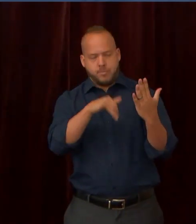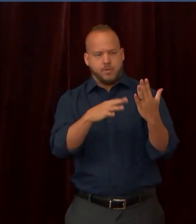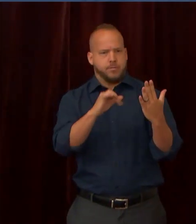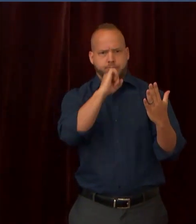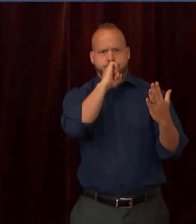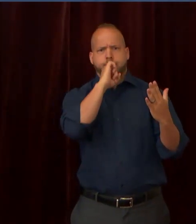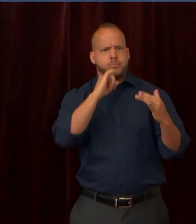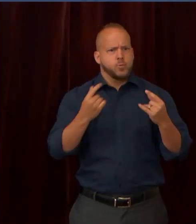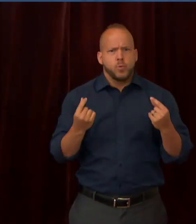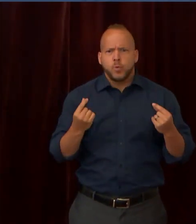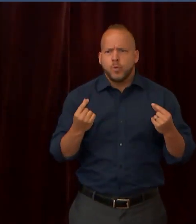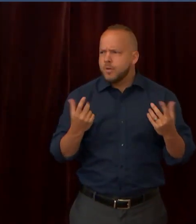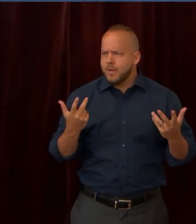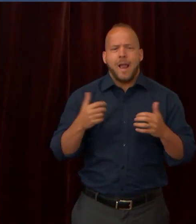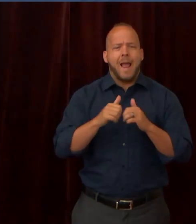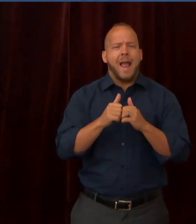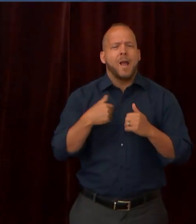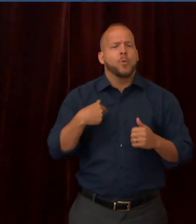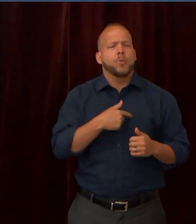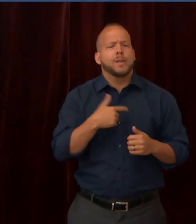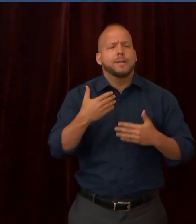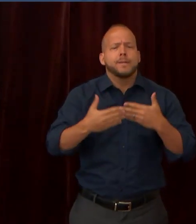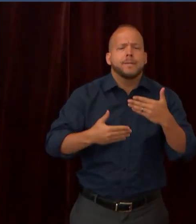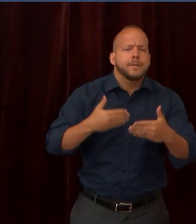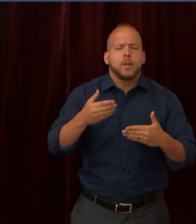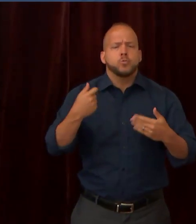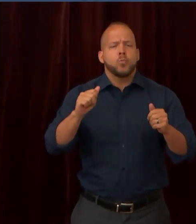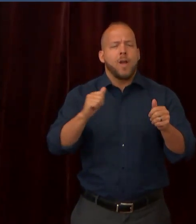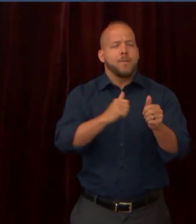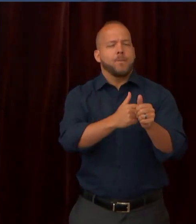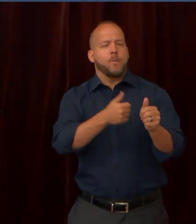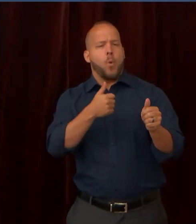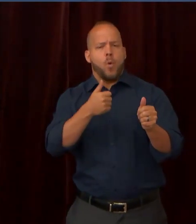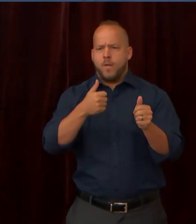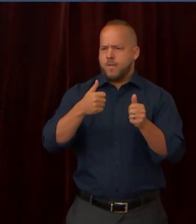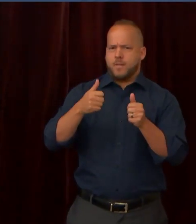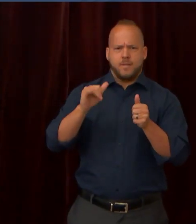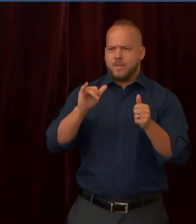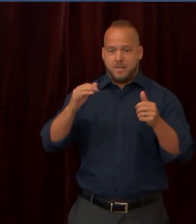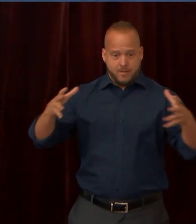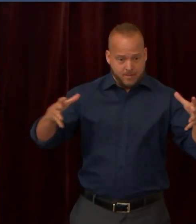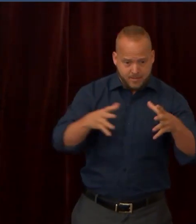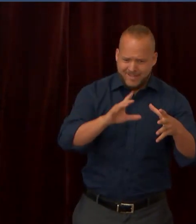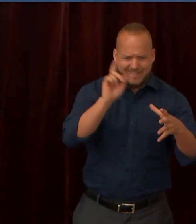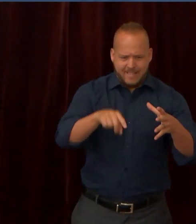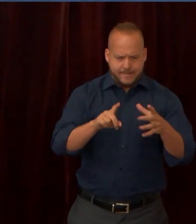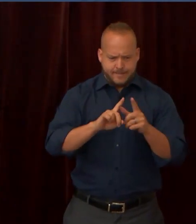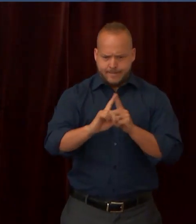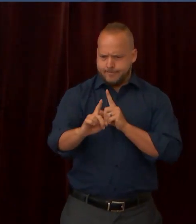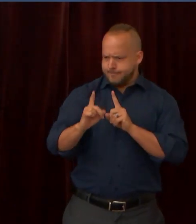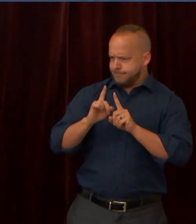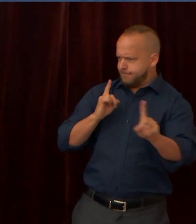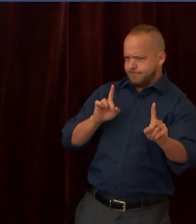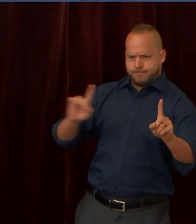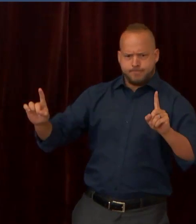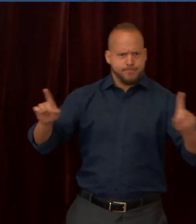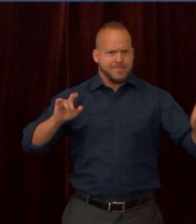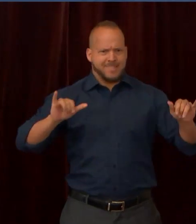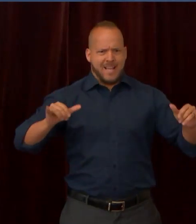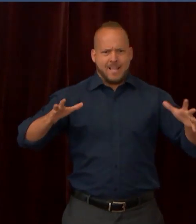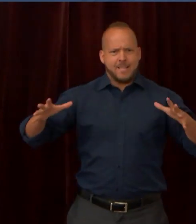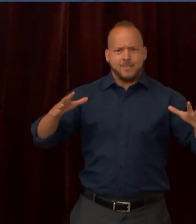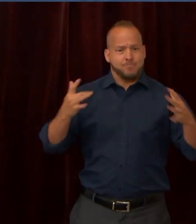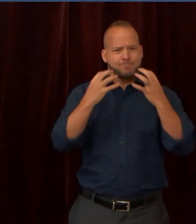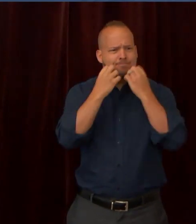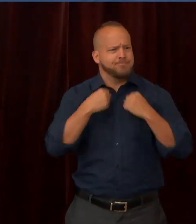essentially prevent us gathering. We knew this would be a challenging time. We knew that we would all have to find new